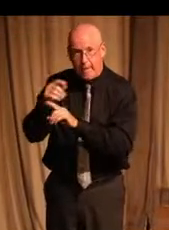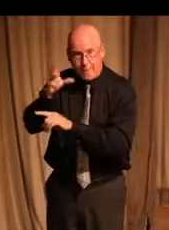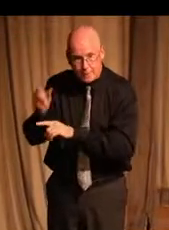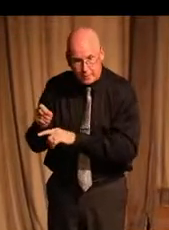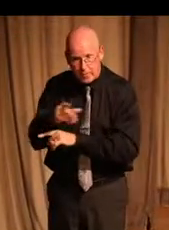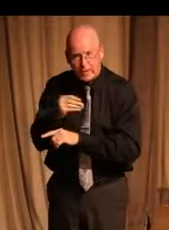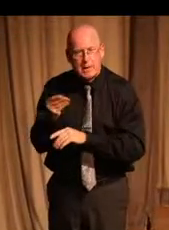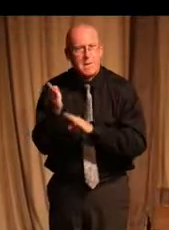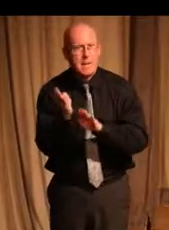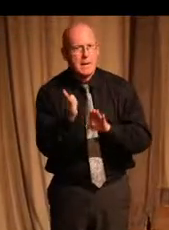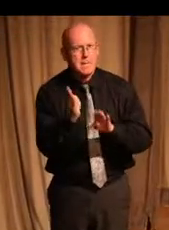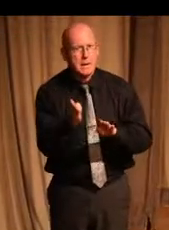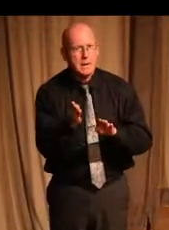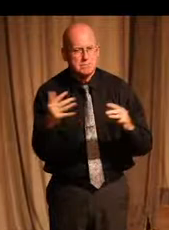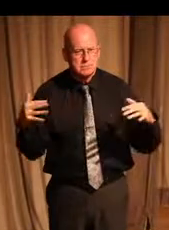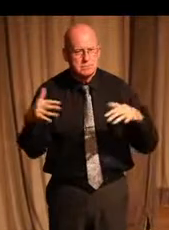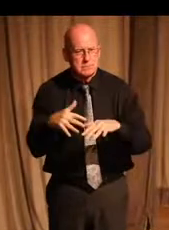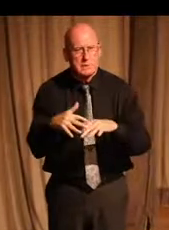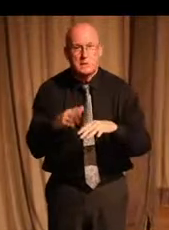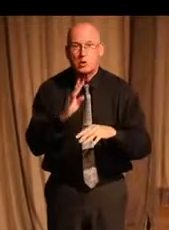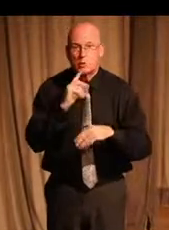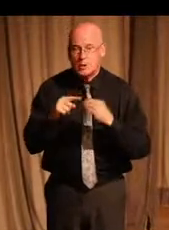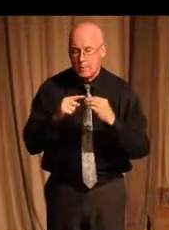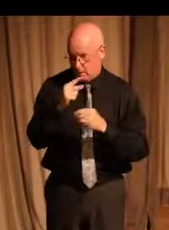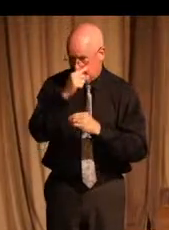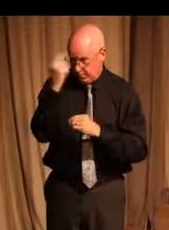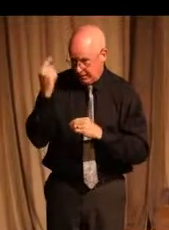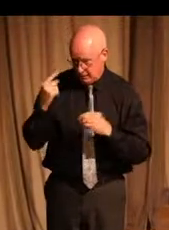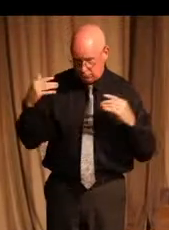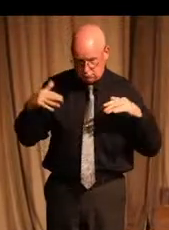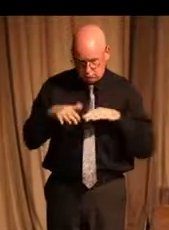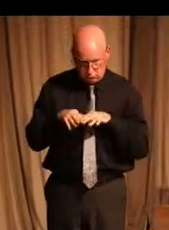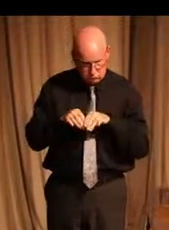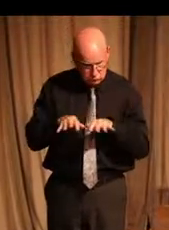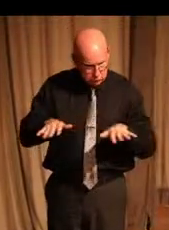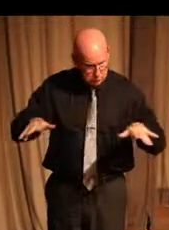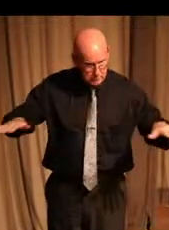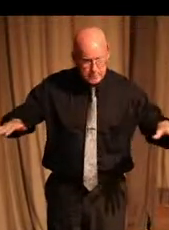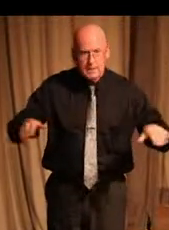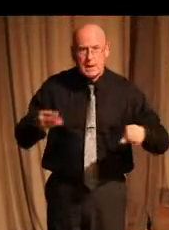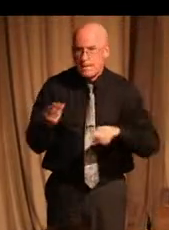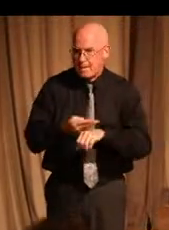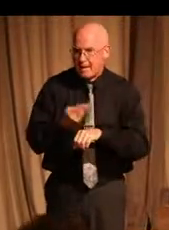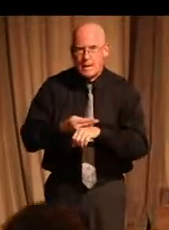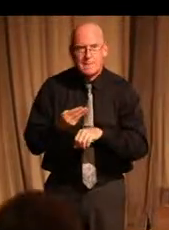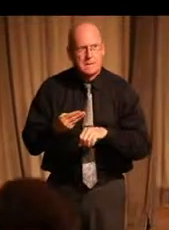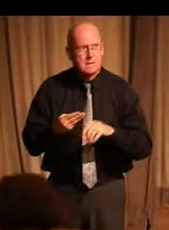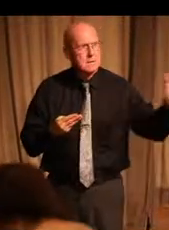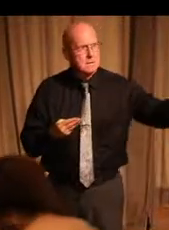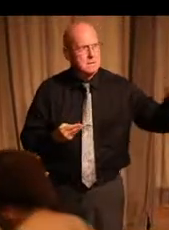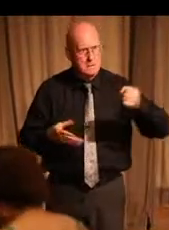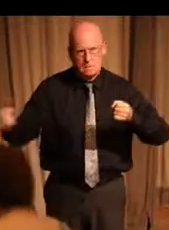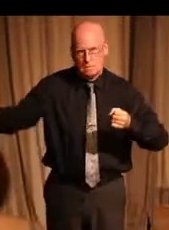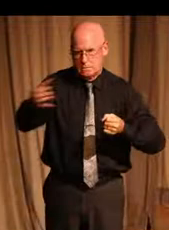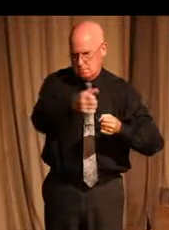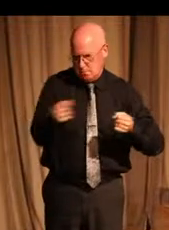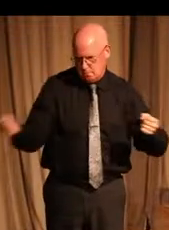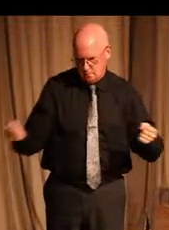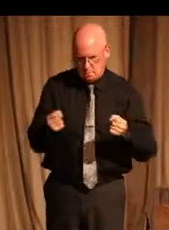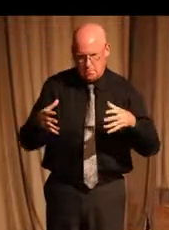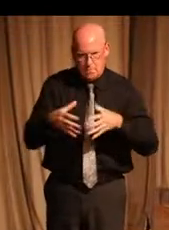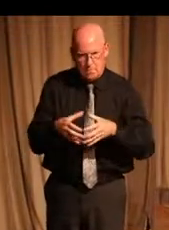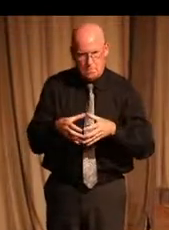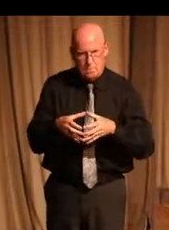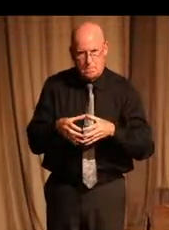about intra-diasporic connections, like Miami is the space from its very founding, right? Miami,